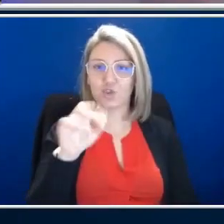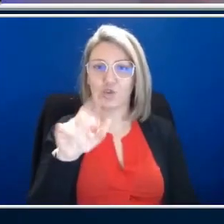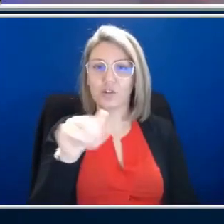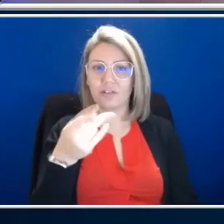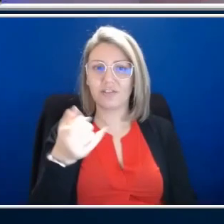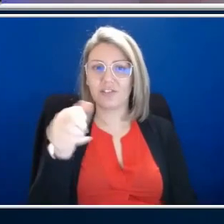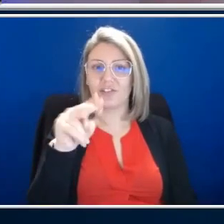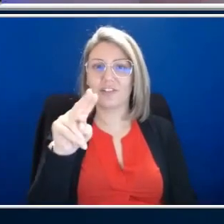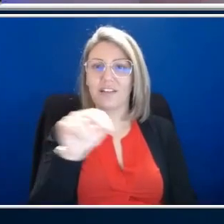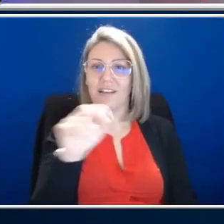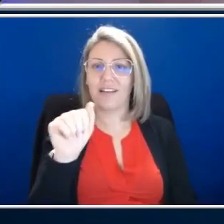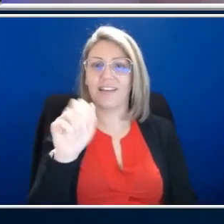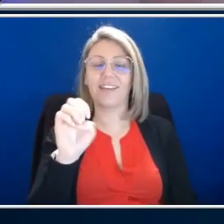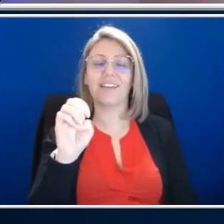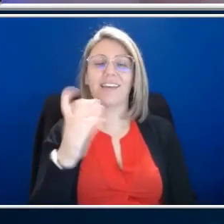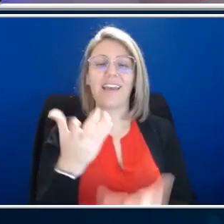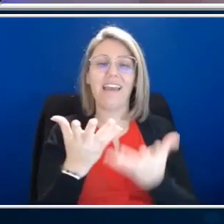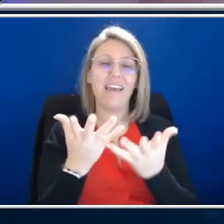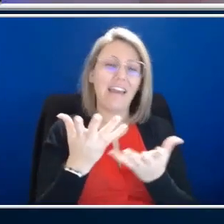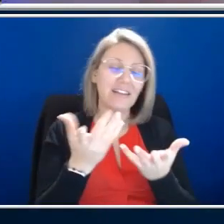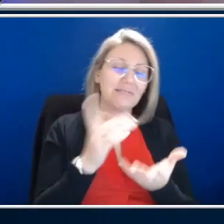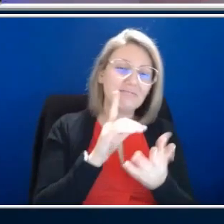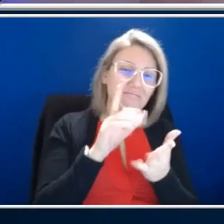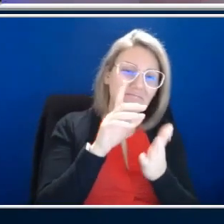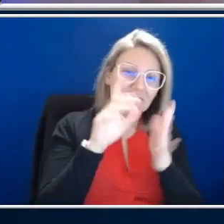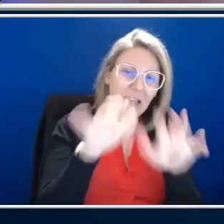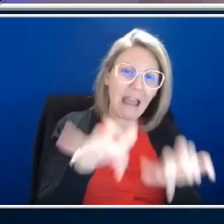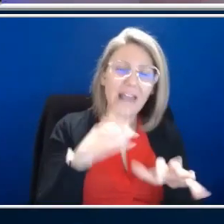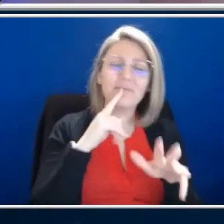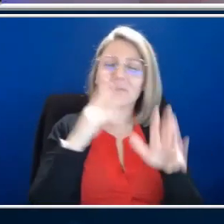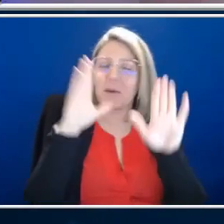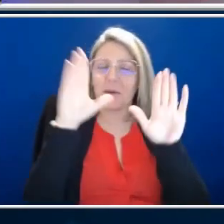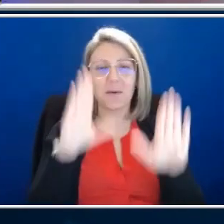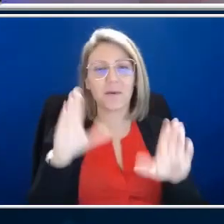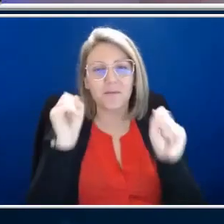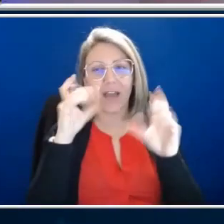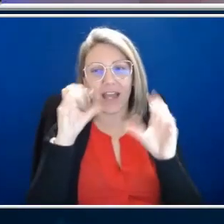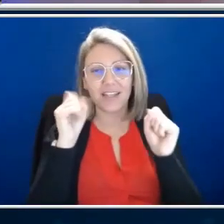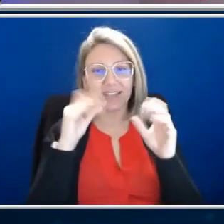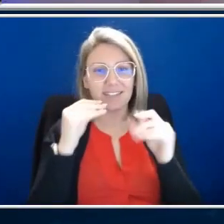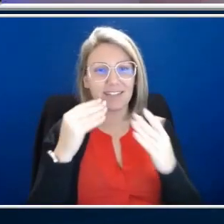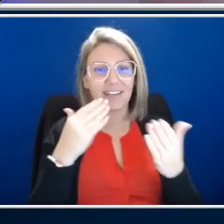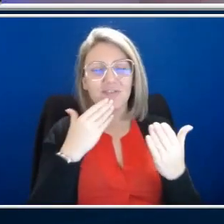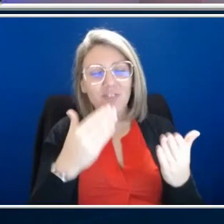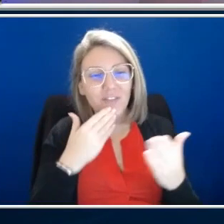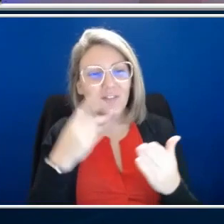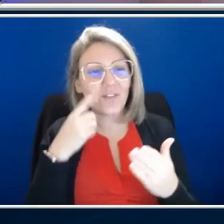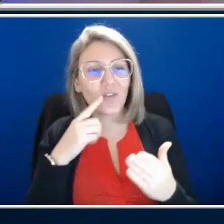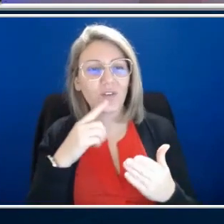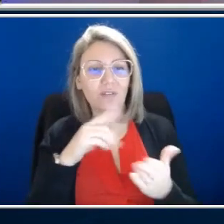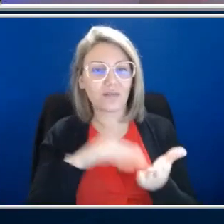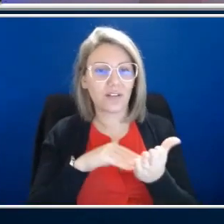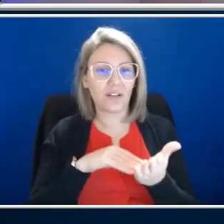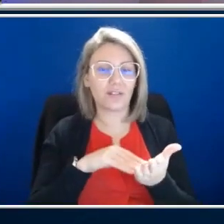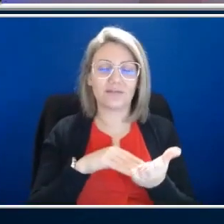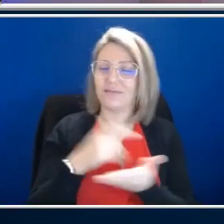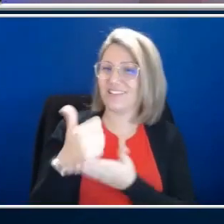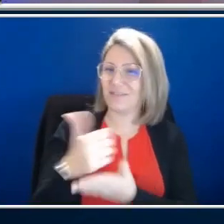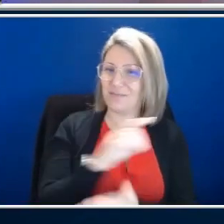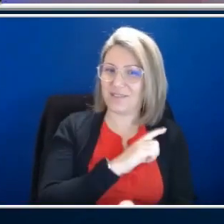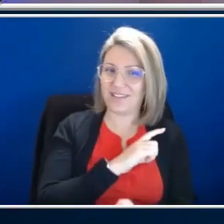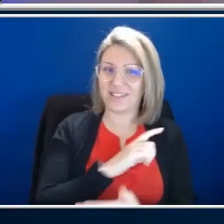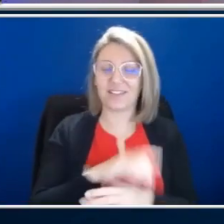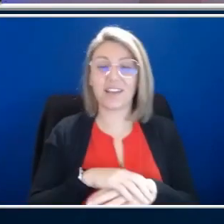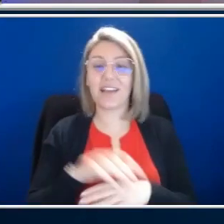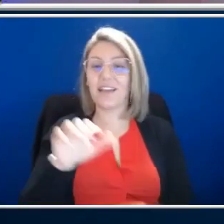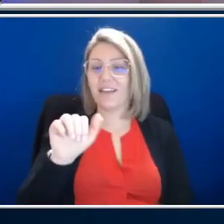absolutely fascinating, learning so much this morning, and grateful that the doctor could help a police officer. That's from George Ann. Angela just